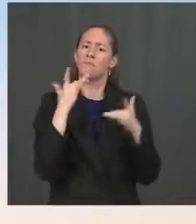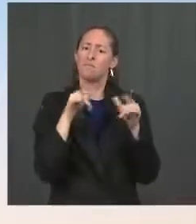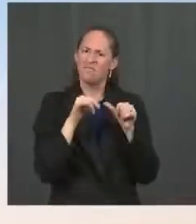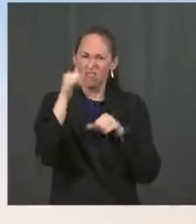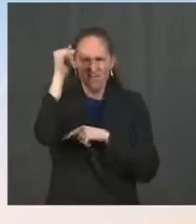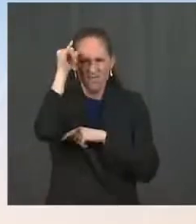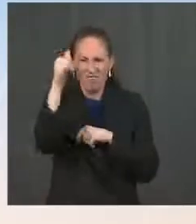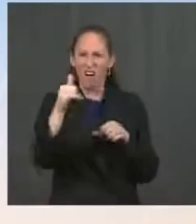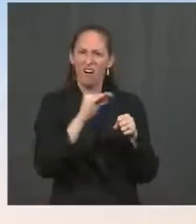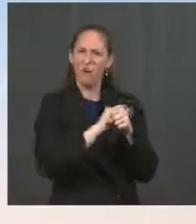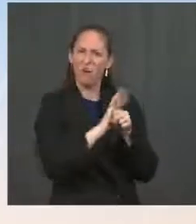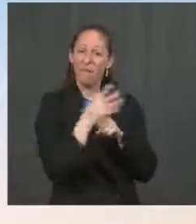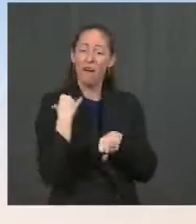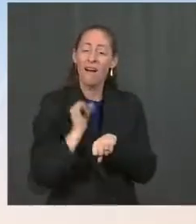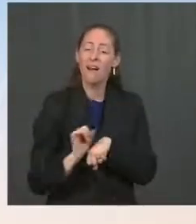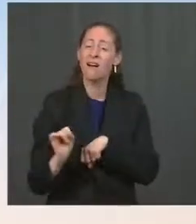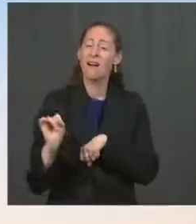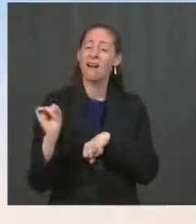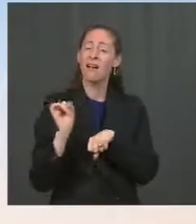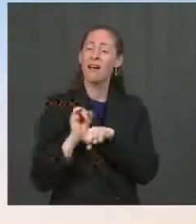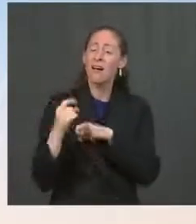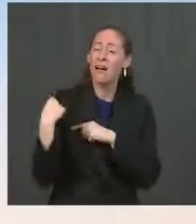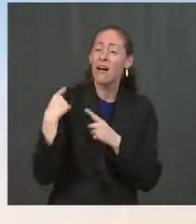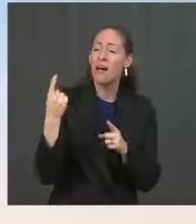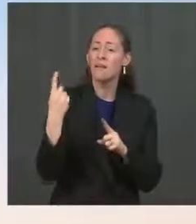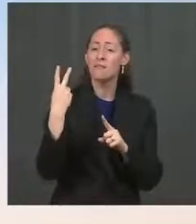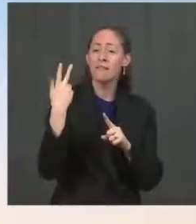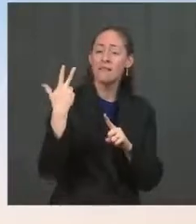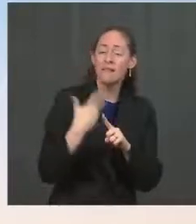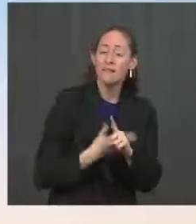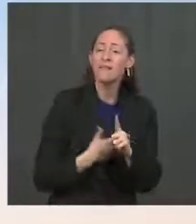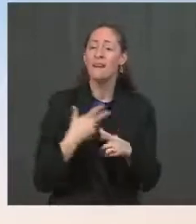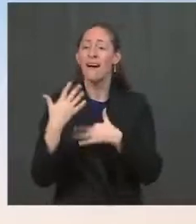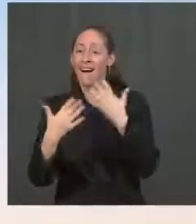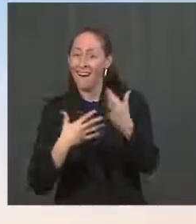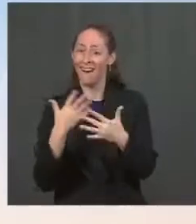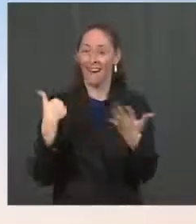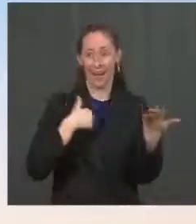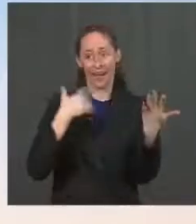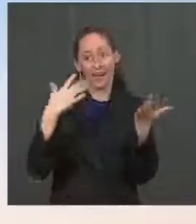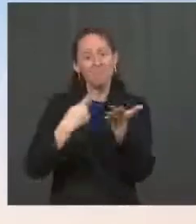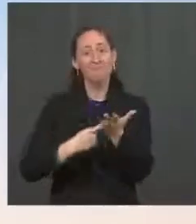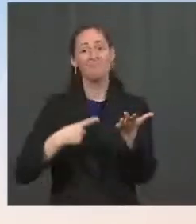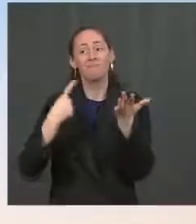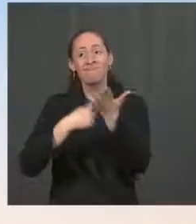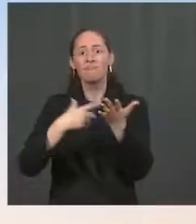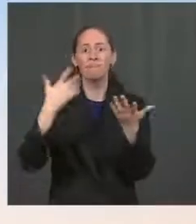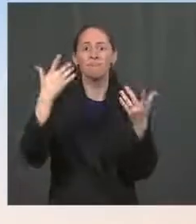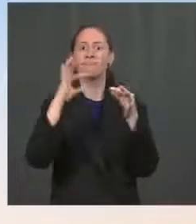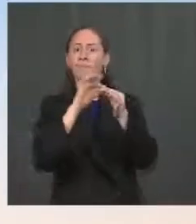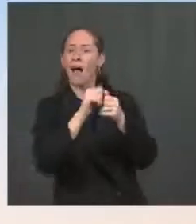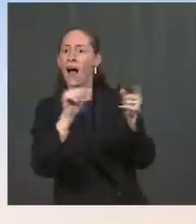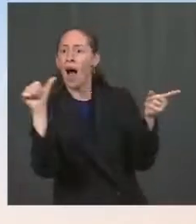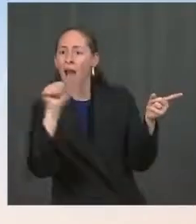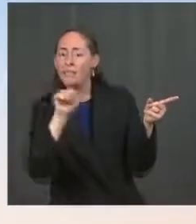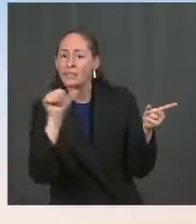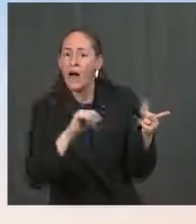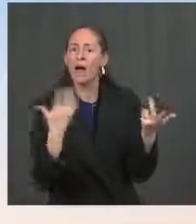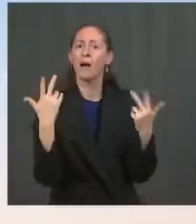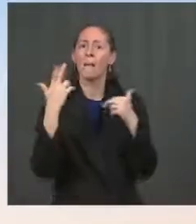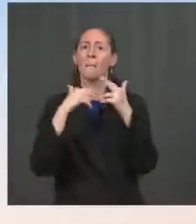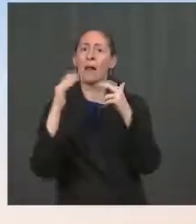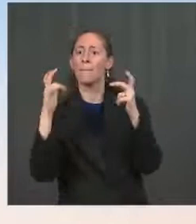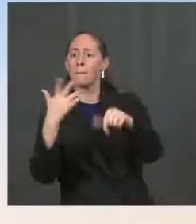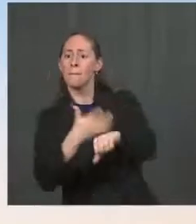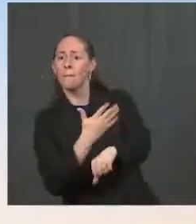had conversations and talked about a range of other issues, whether it's Afghanistan or Build Back Better or other issues in this room and in many forms